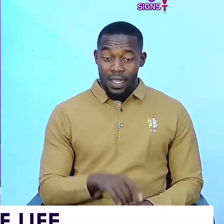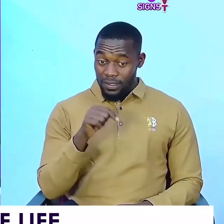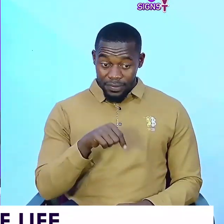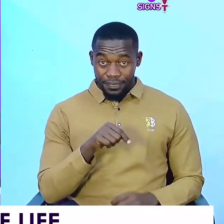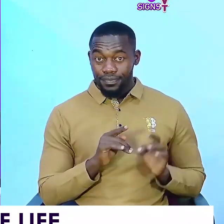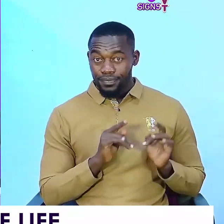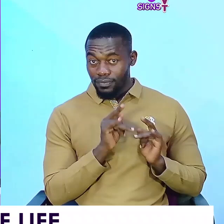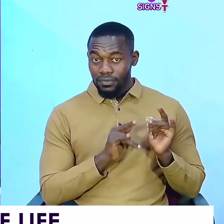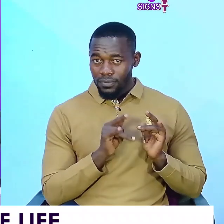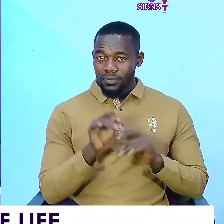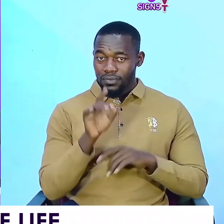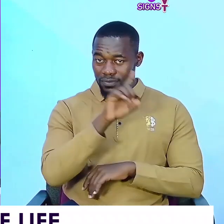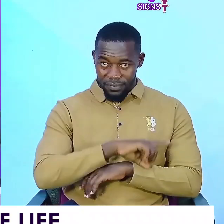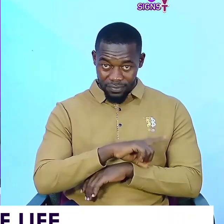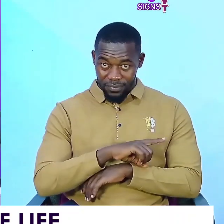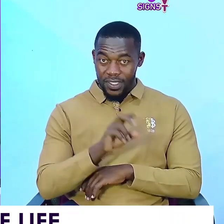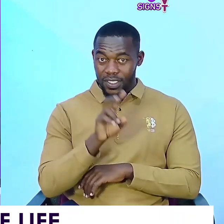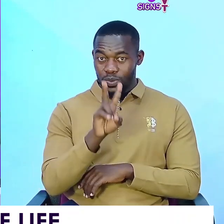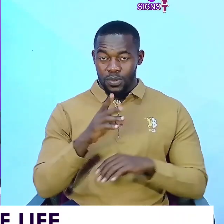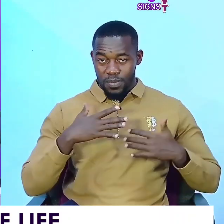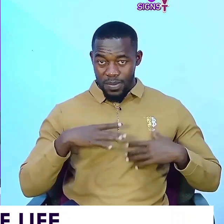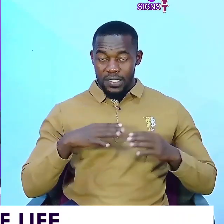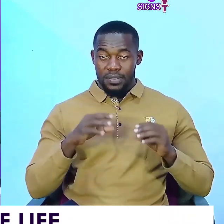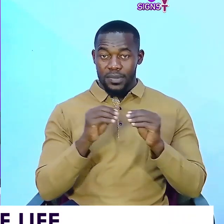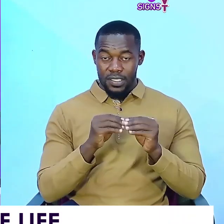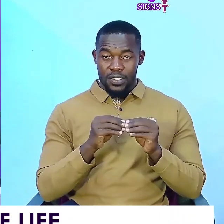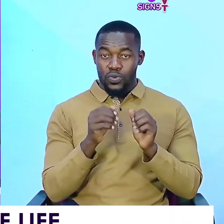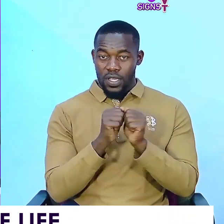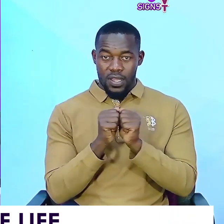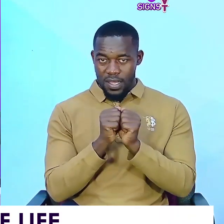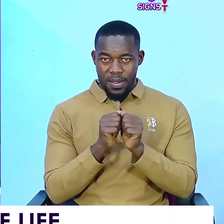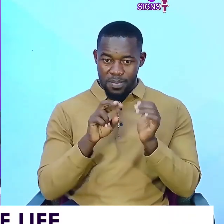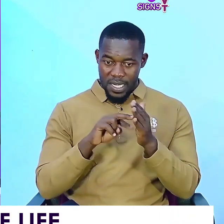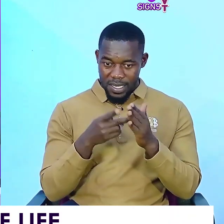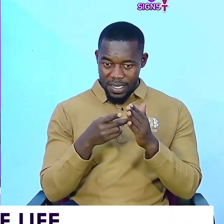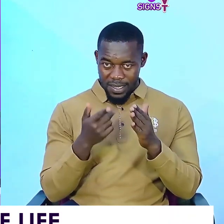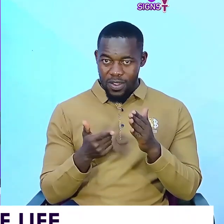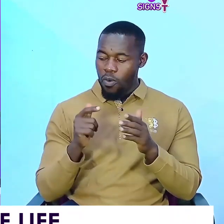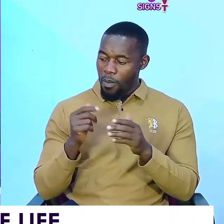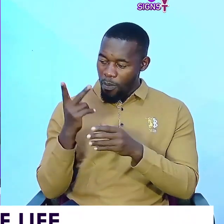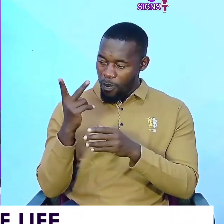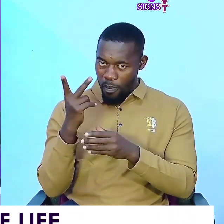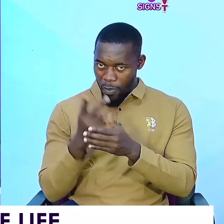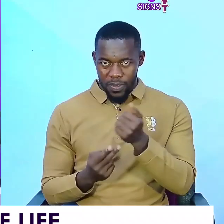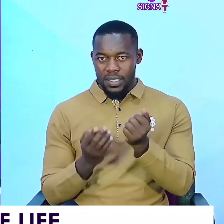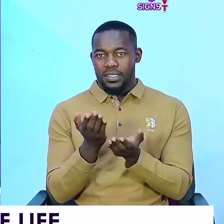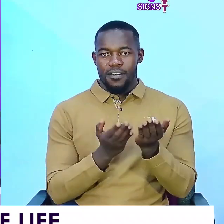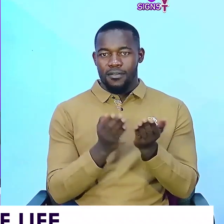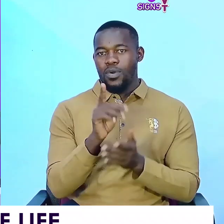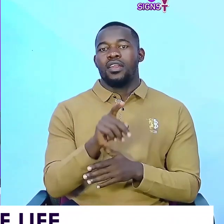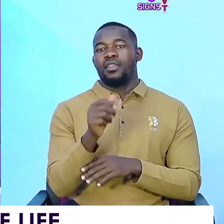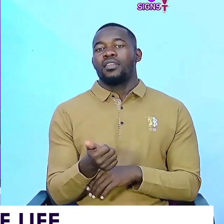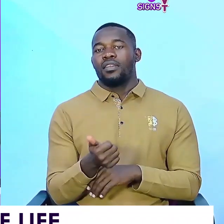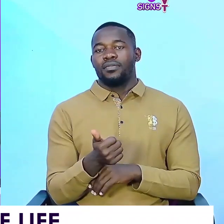Valentine's, when two people come together, they become vulnerable to each other. Am I true? True. Very vulnerable. There are